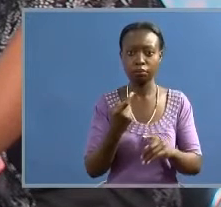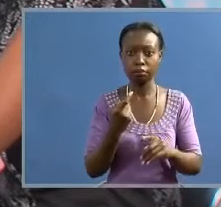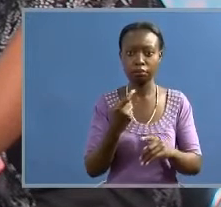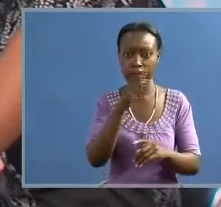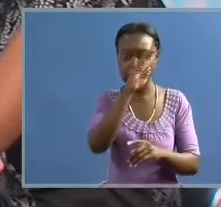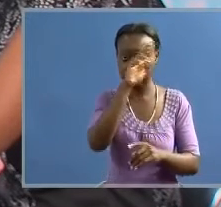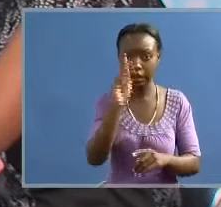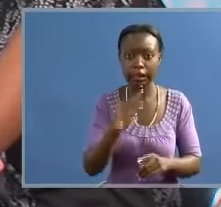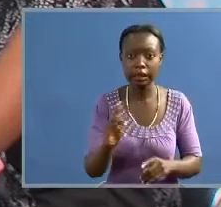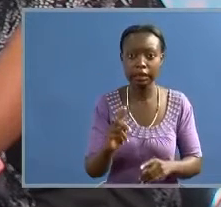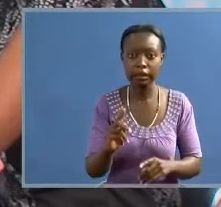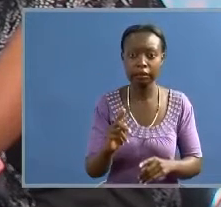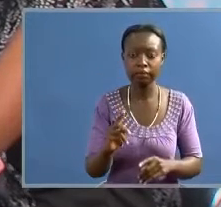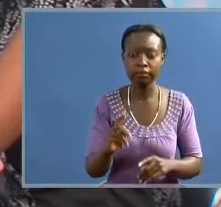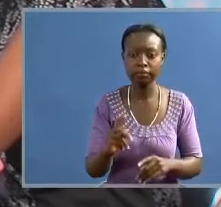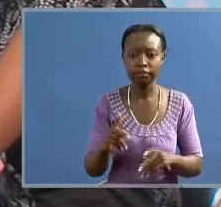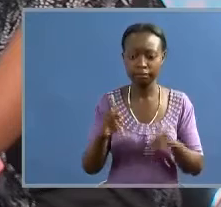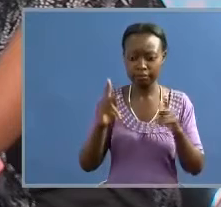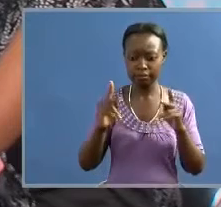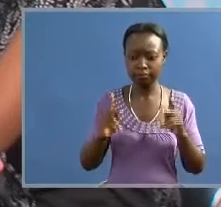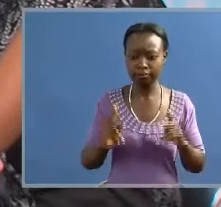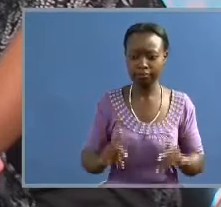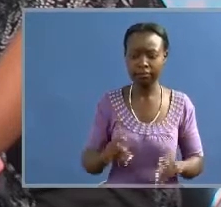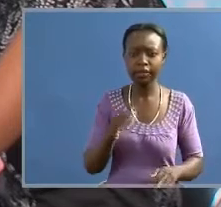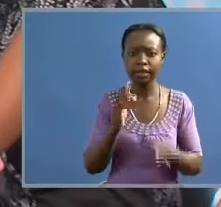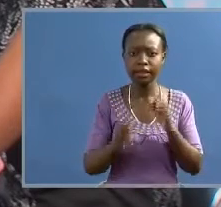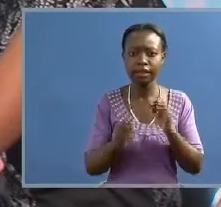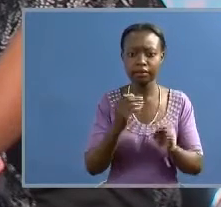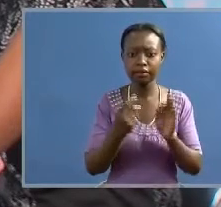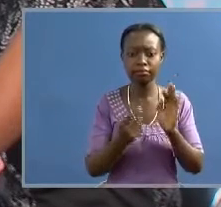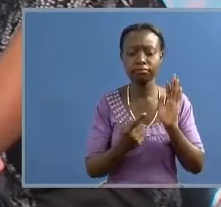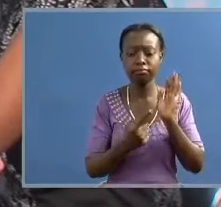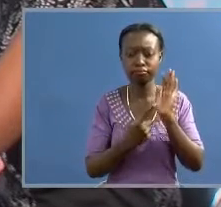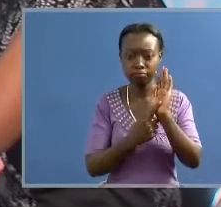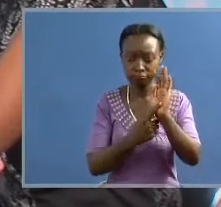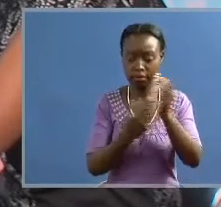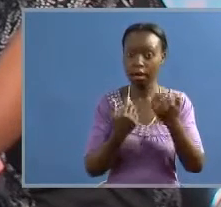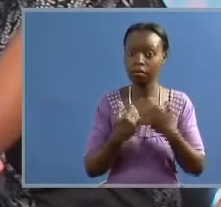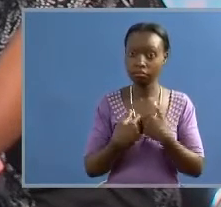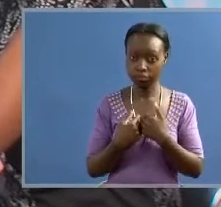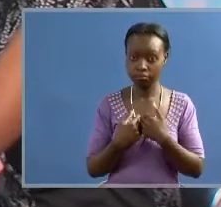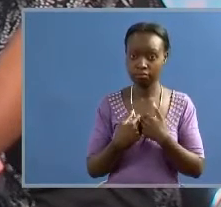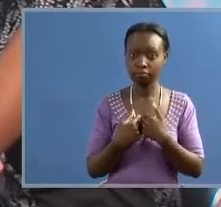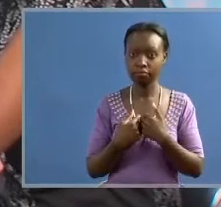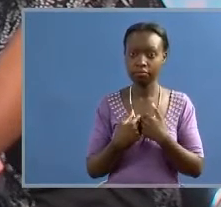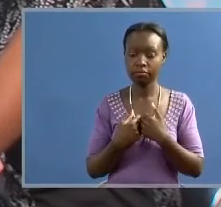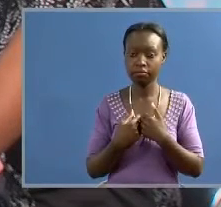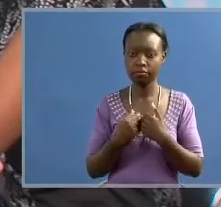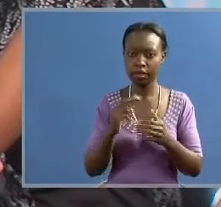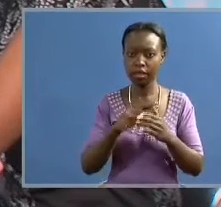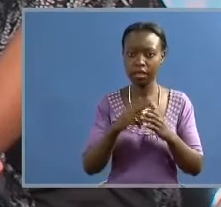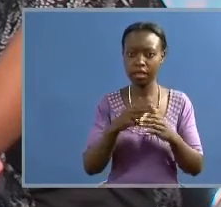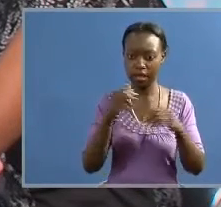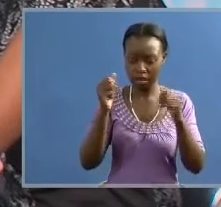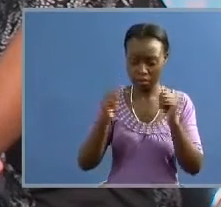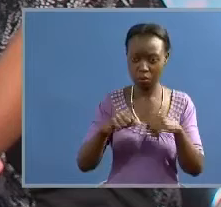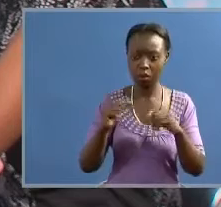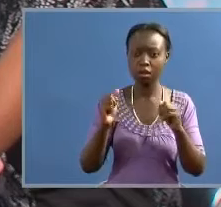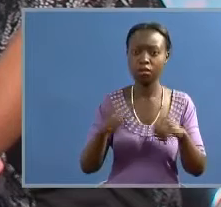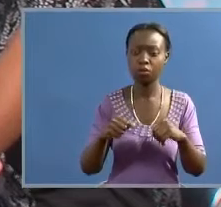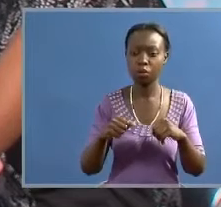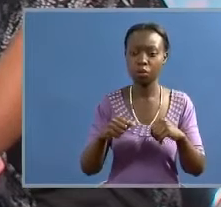be, if they present with the symptoms that we have said, then that person can be a candidate